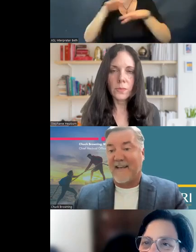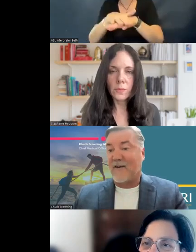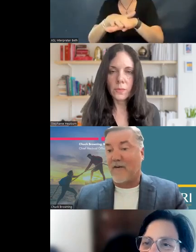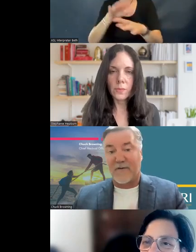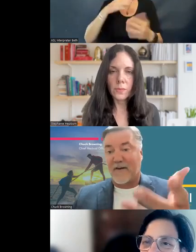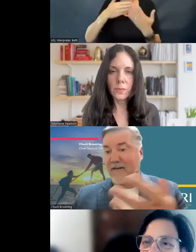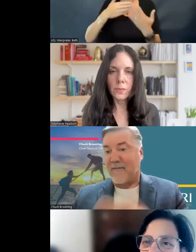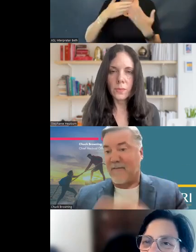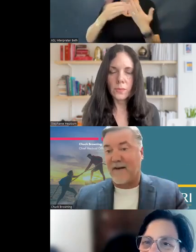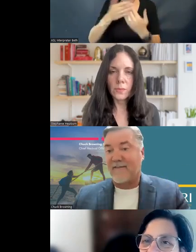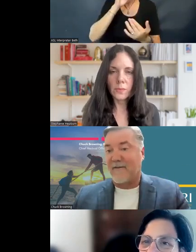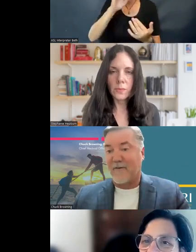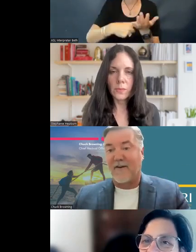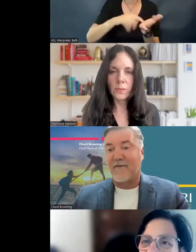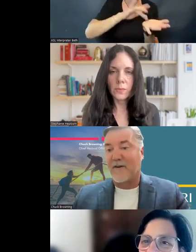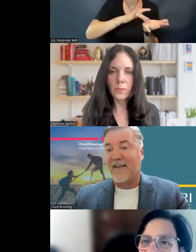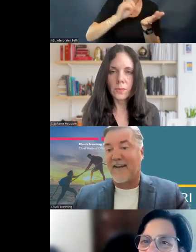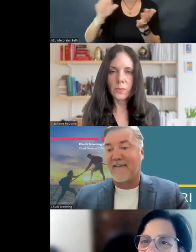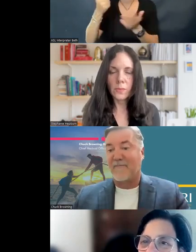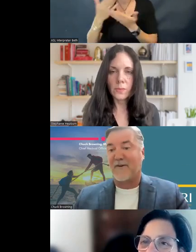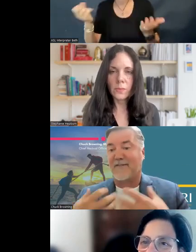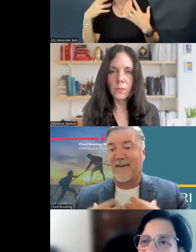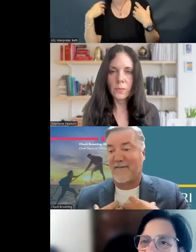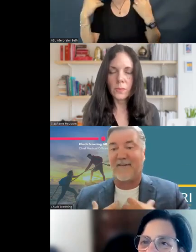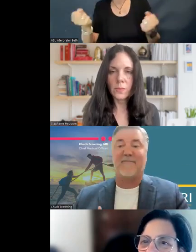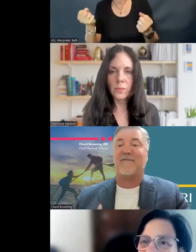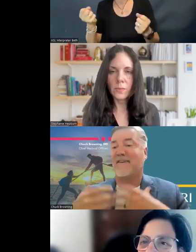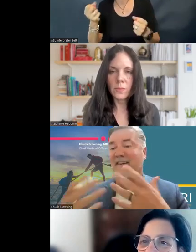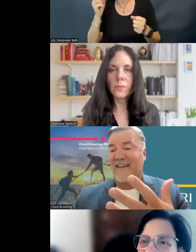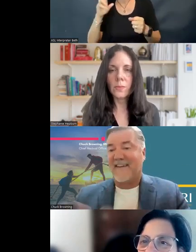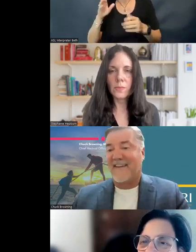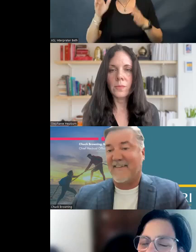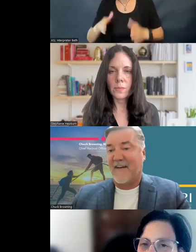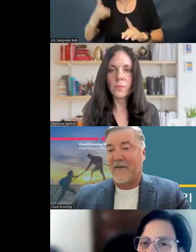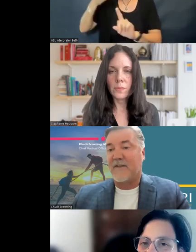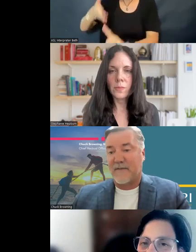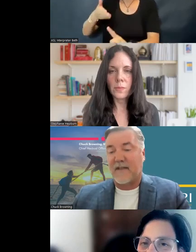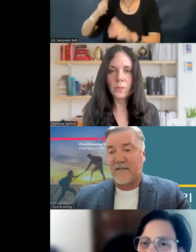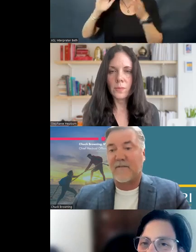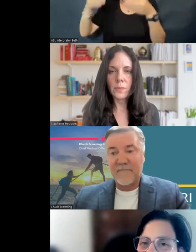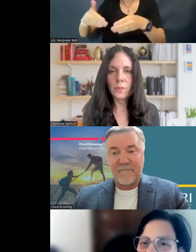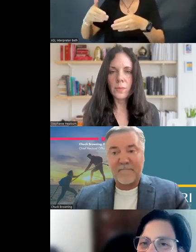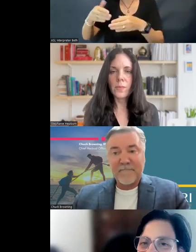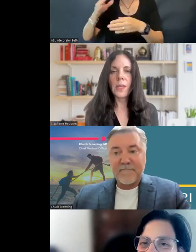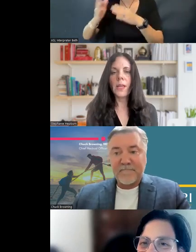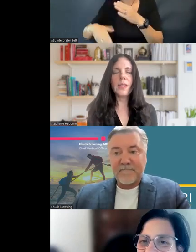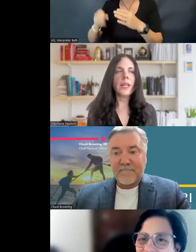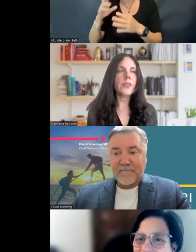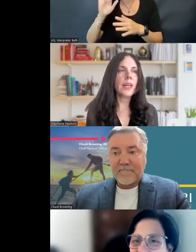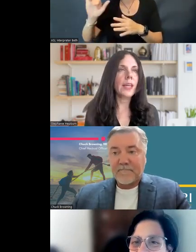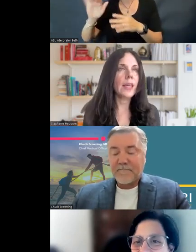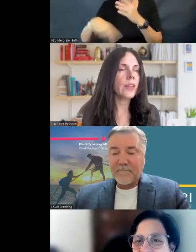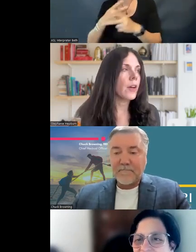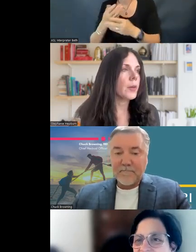and things like that, or if we're talking about, recovery-oriented care, person-centered outcomes, or, those types of things. So I think